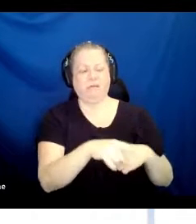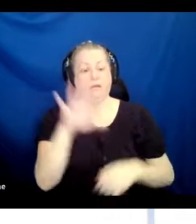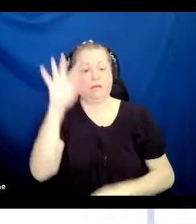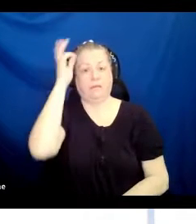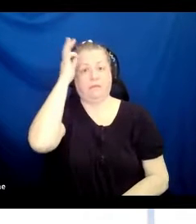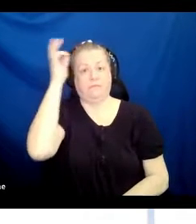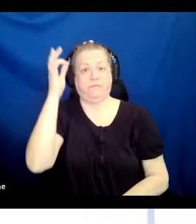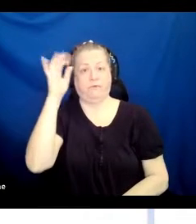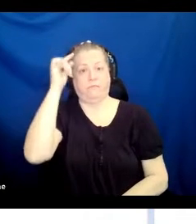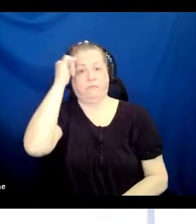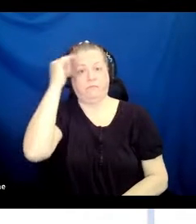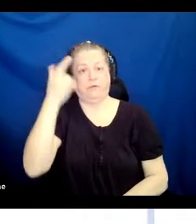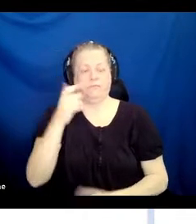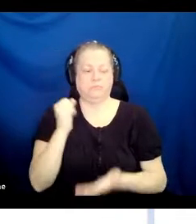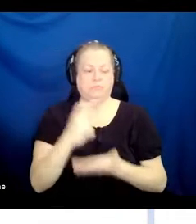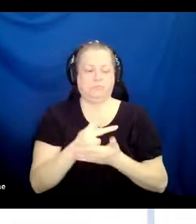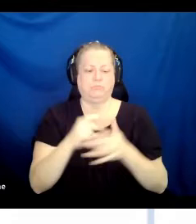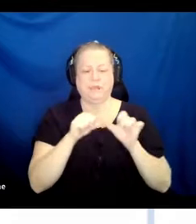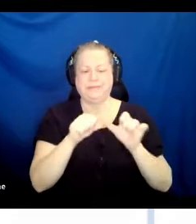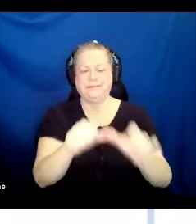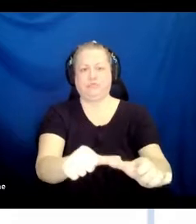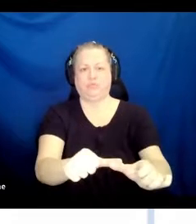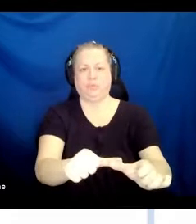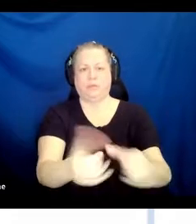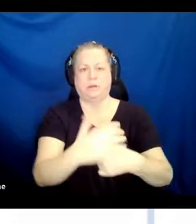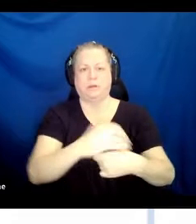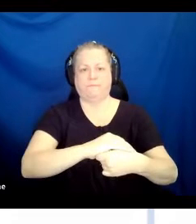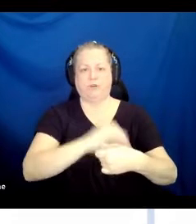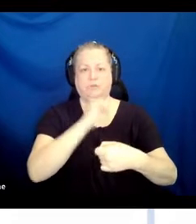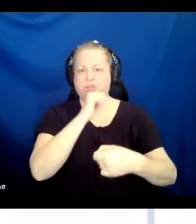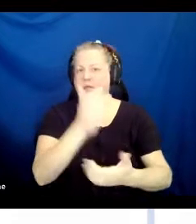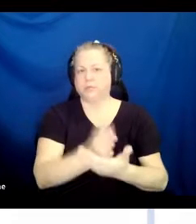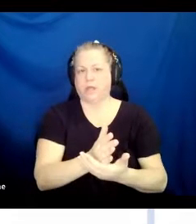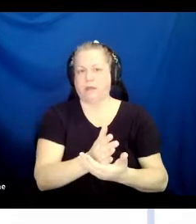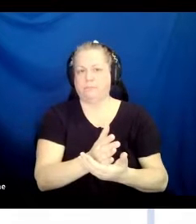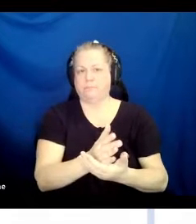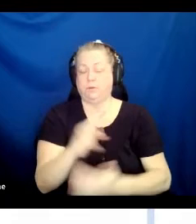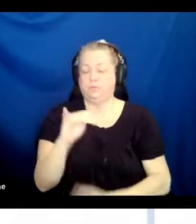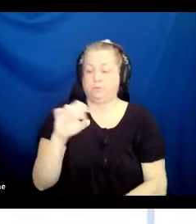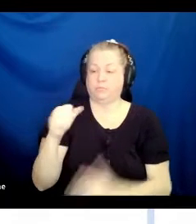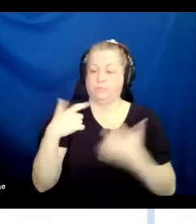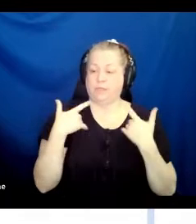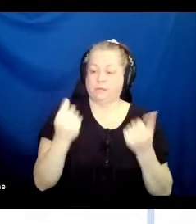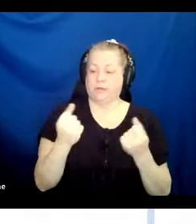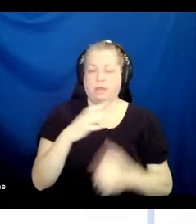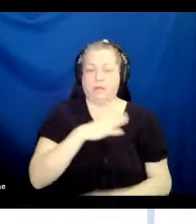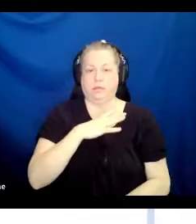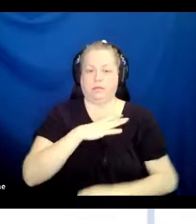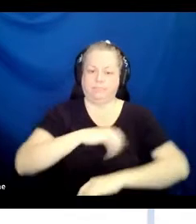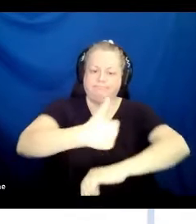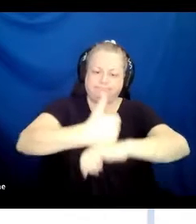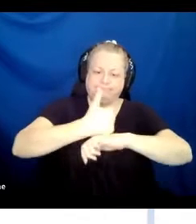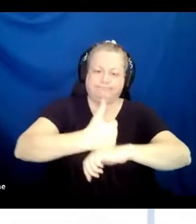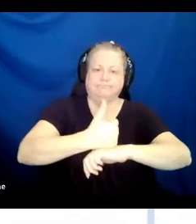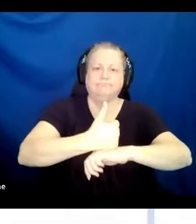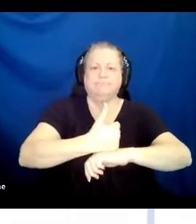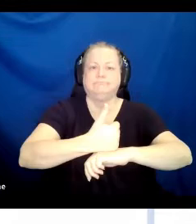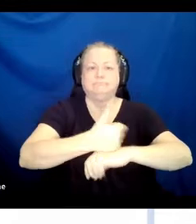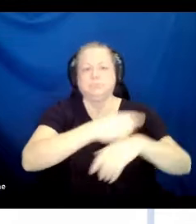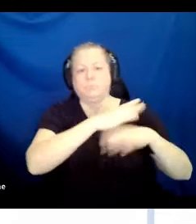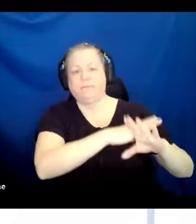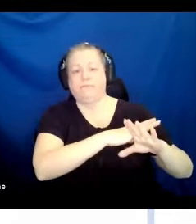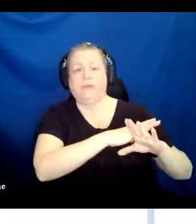continuous coverage requirements. In response to these requirements, MassHealth put protections in place that